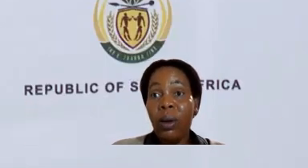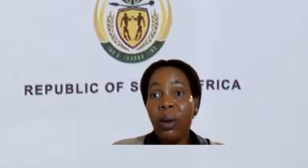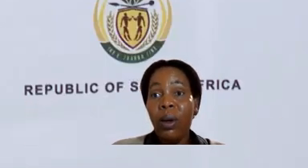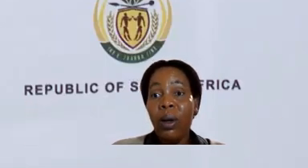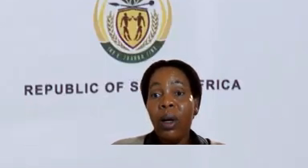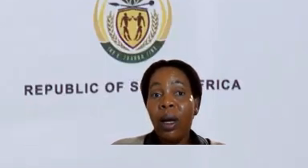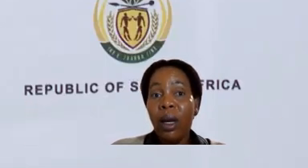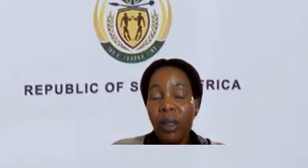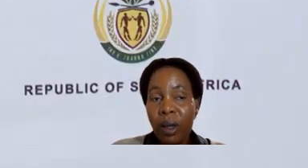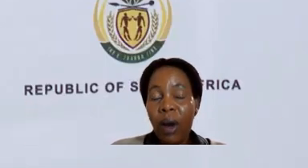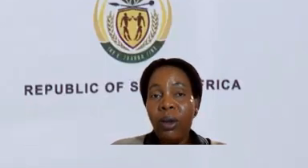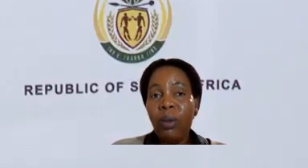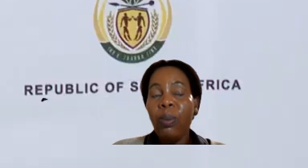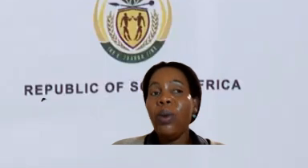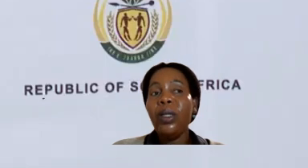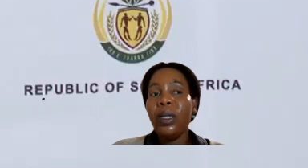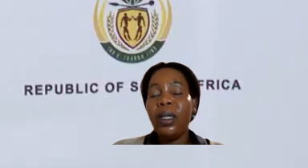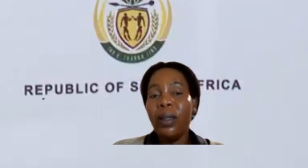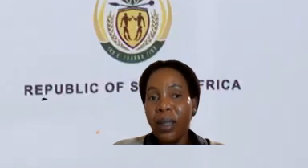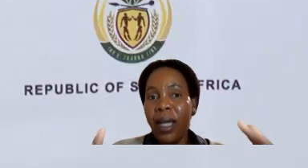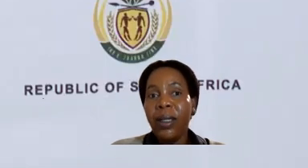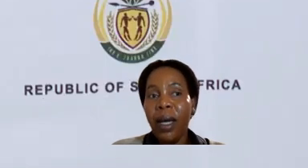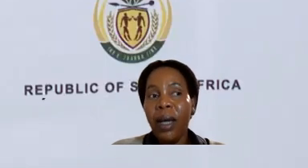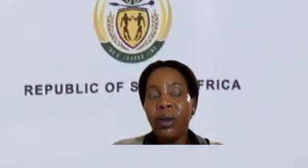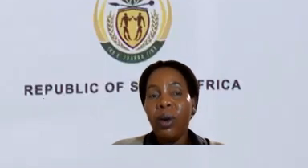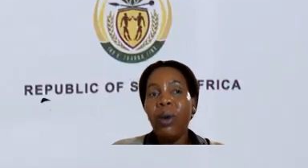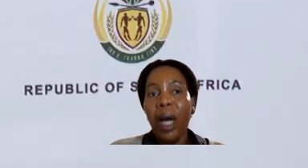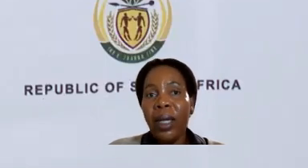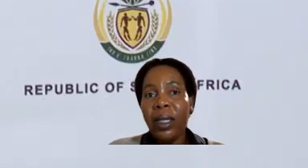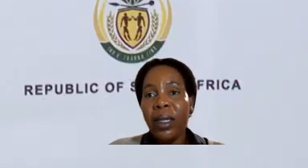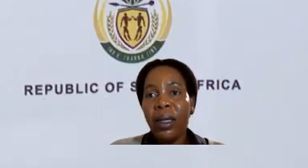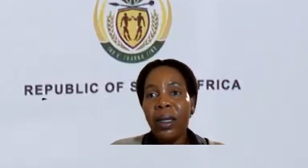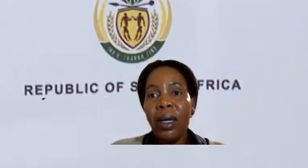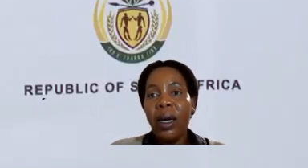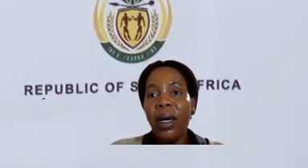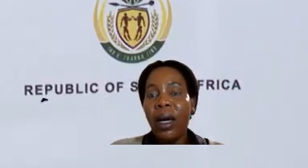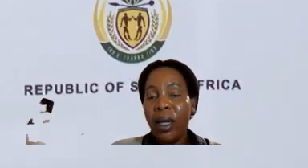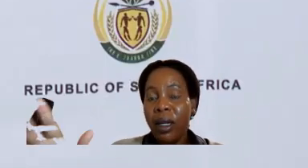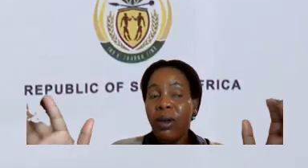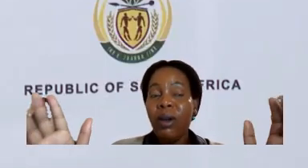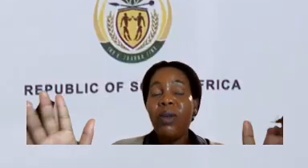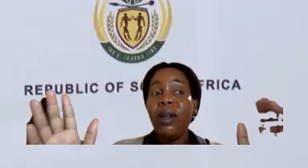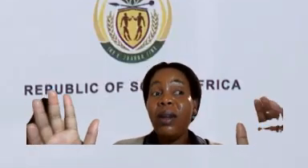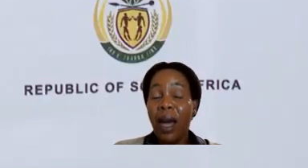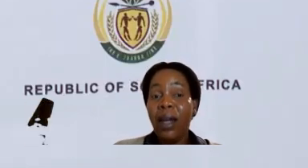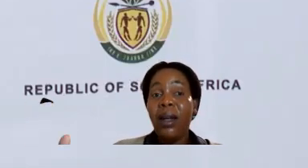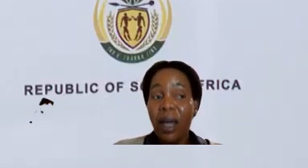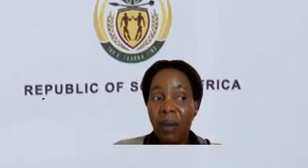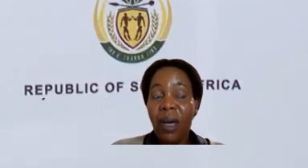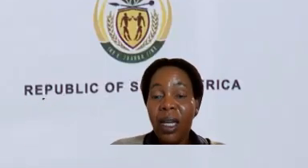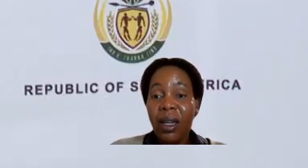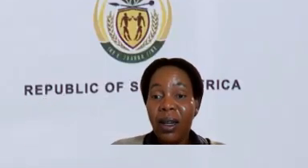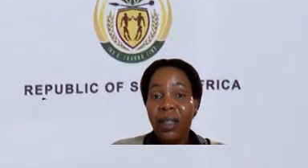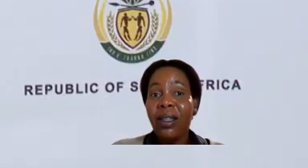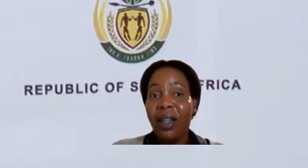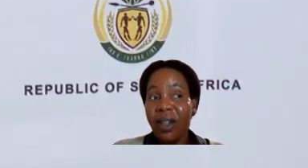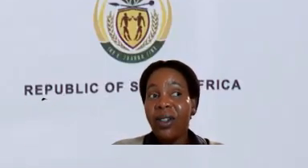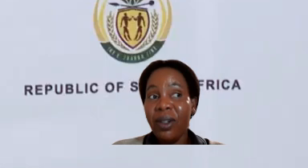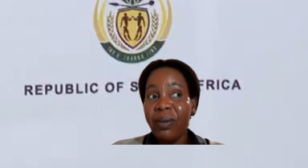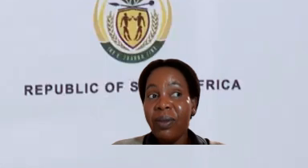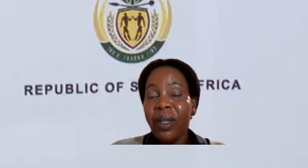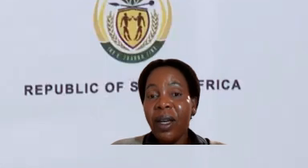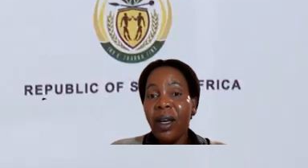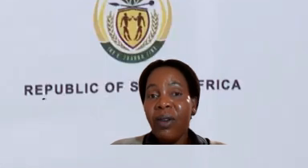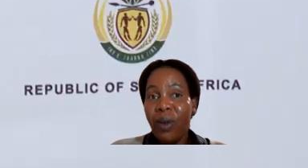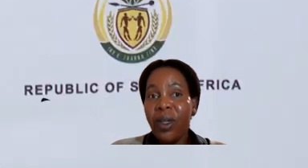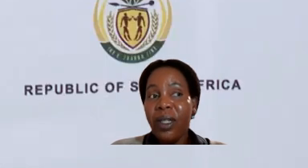through, it's going to push center to go right. And it's going to be another nightmare in the next